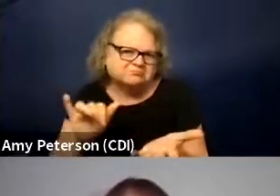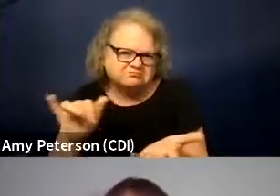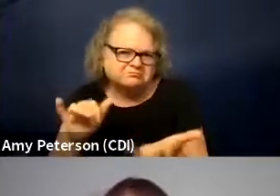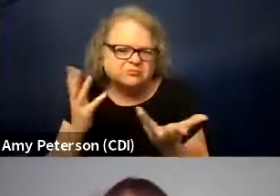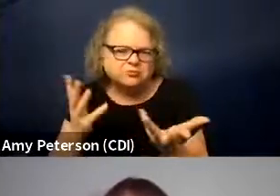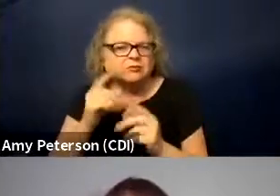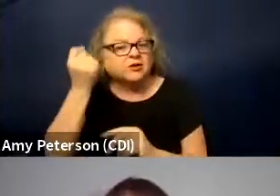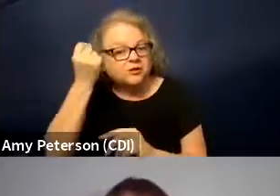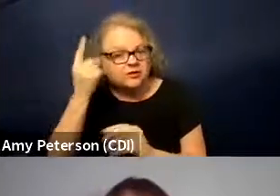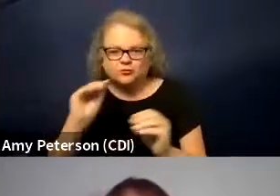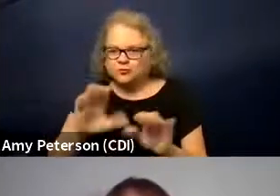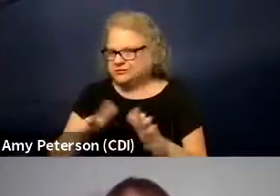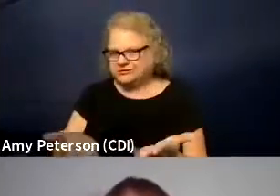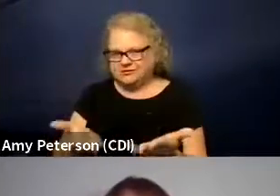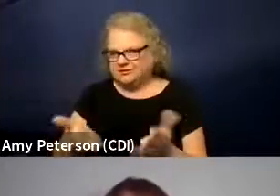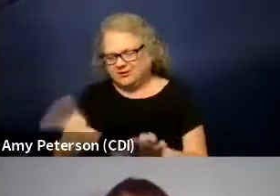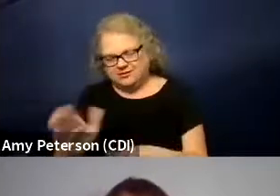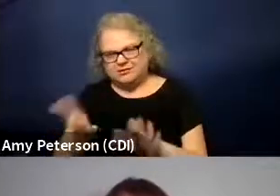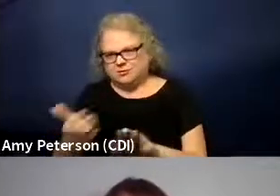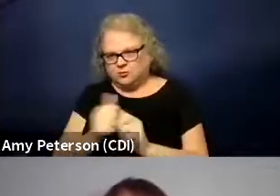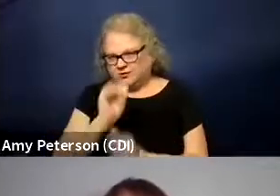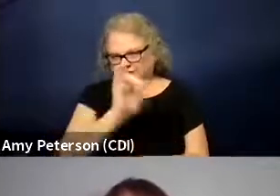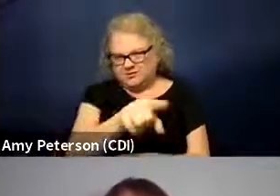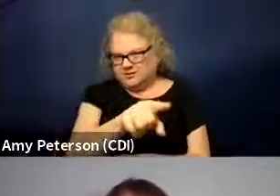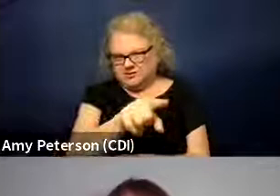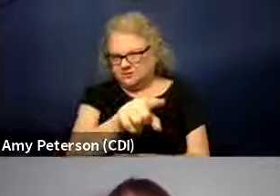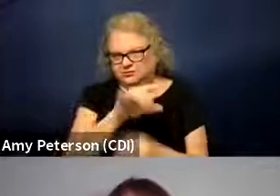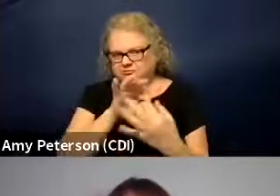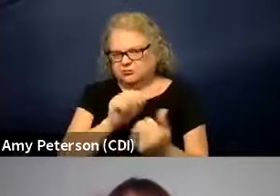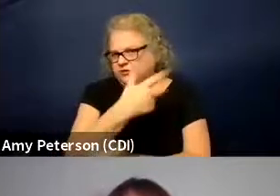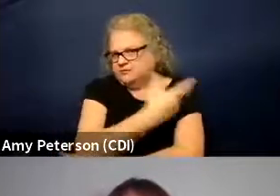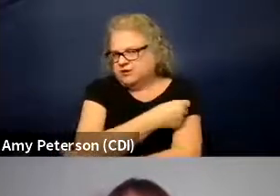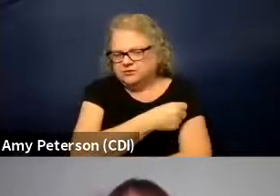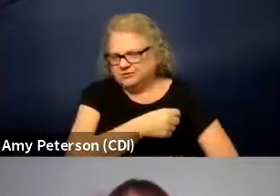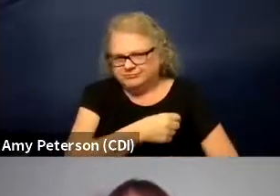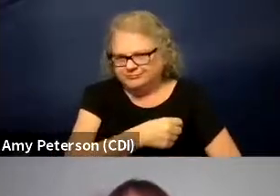been 0 deaths from allergic reaction to the vaccine.